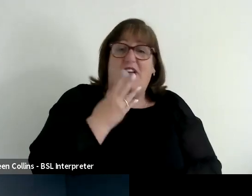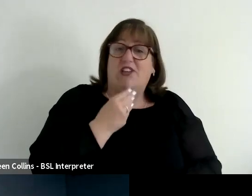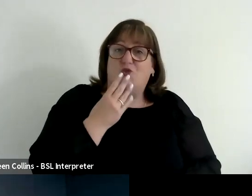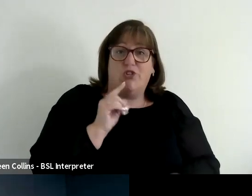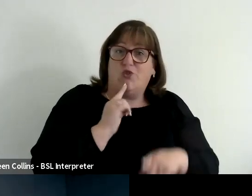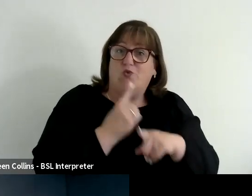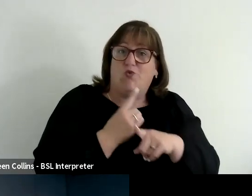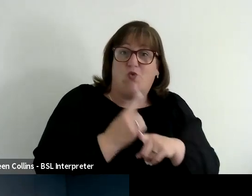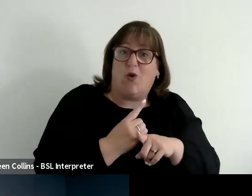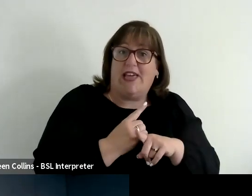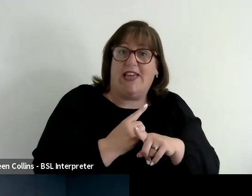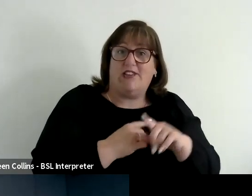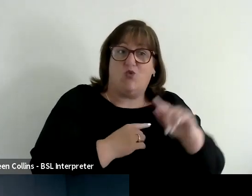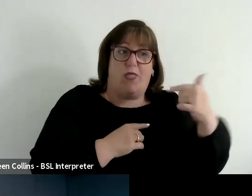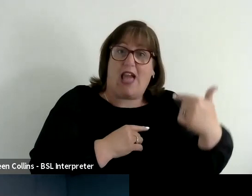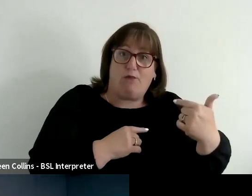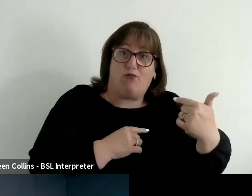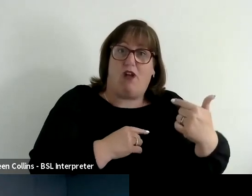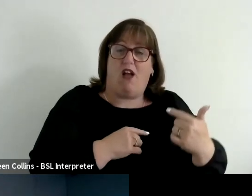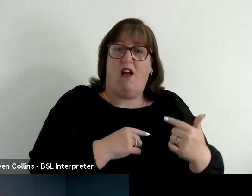it's doing TikTok videos or whatever.